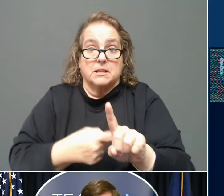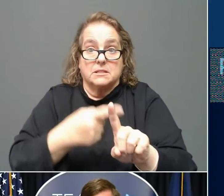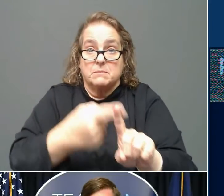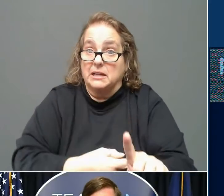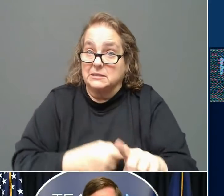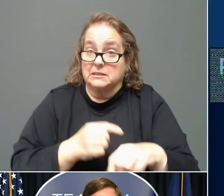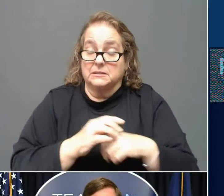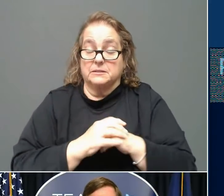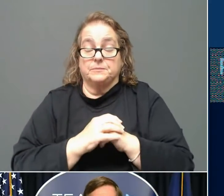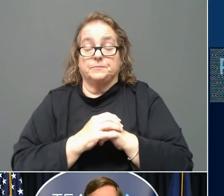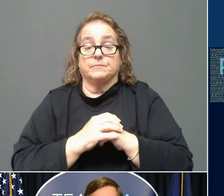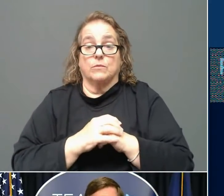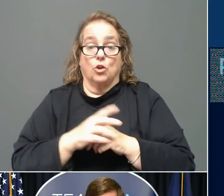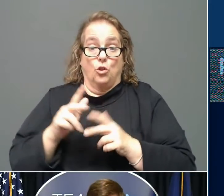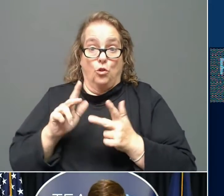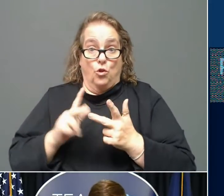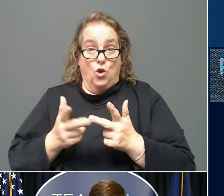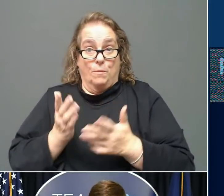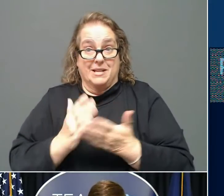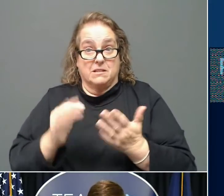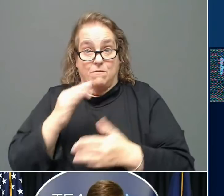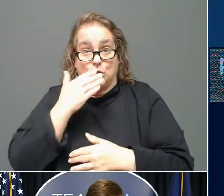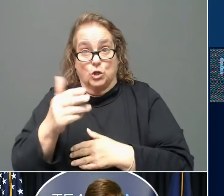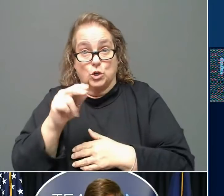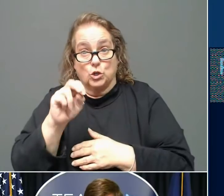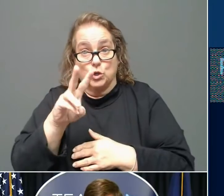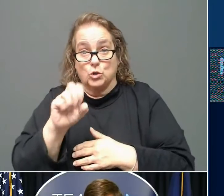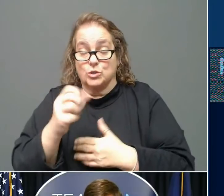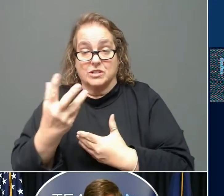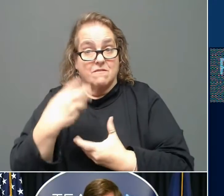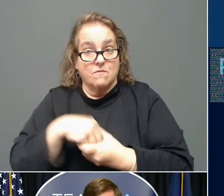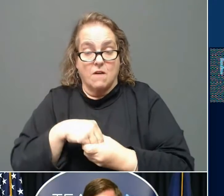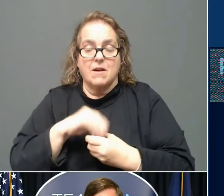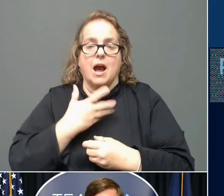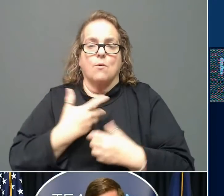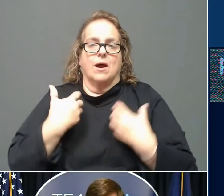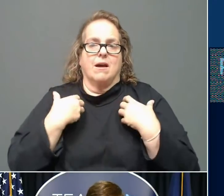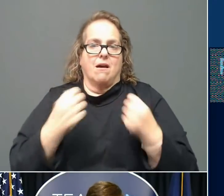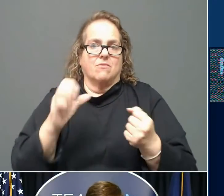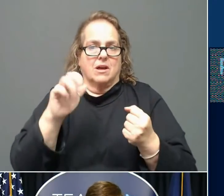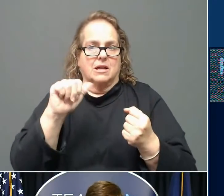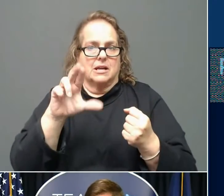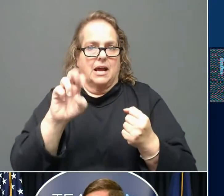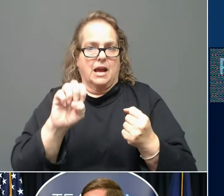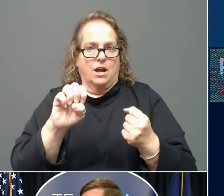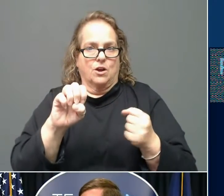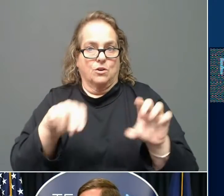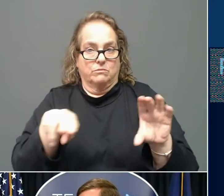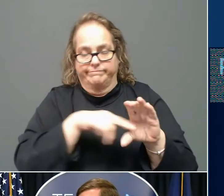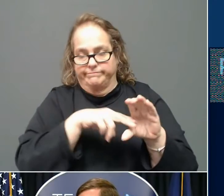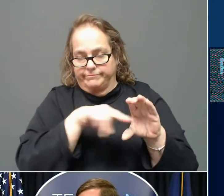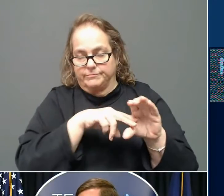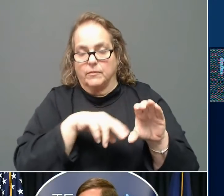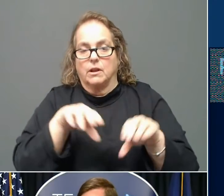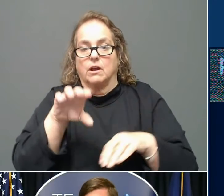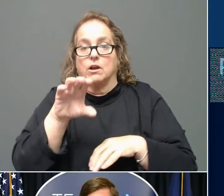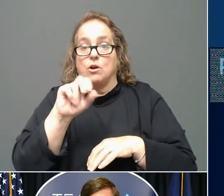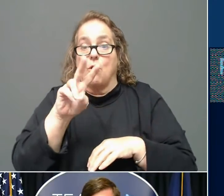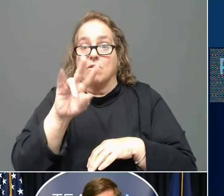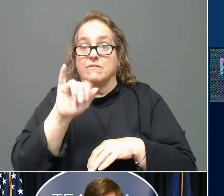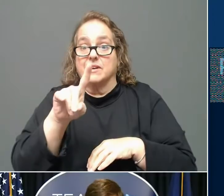The third piece of good news involves our healthcare capacity. We can show COVID inpatient census.